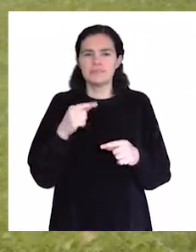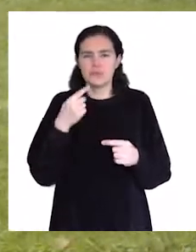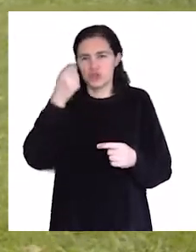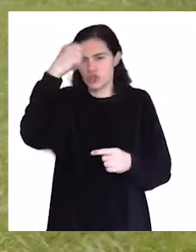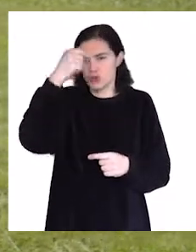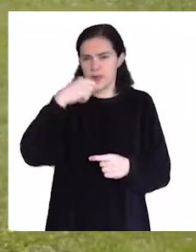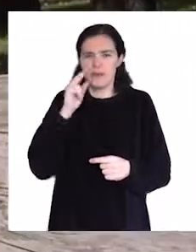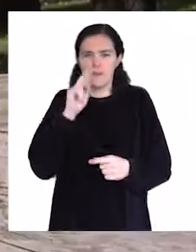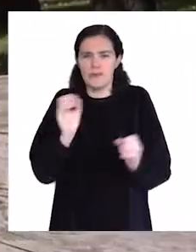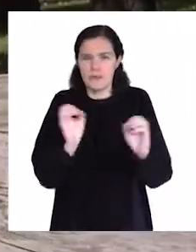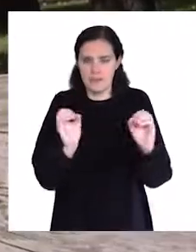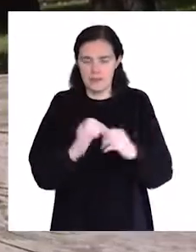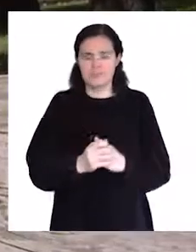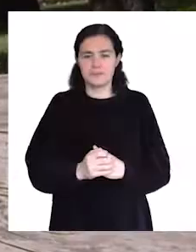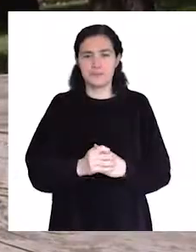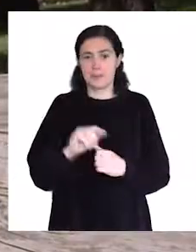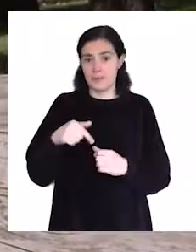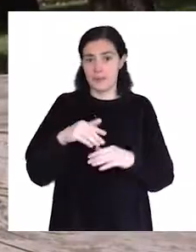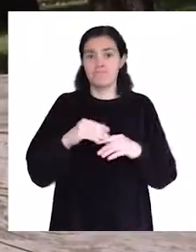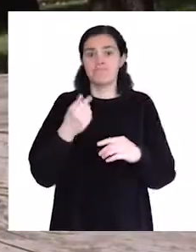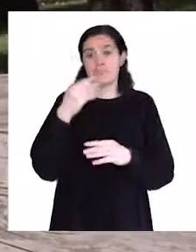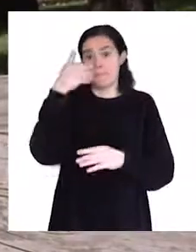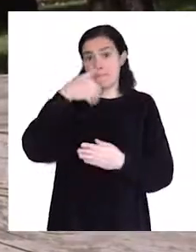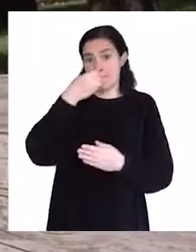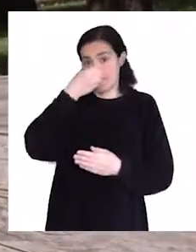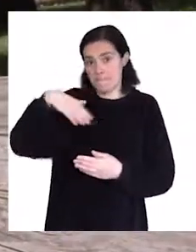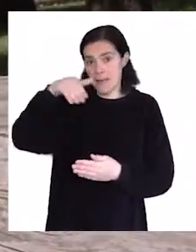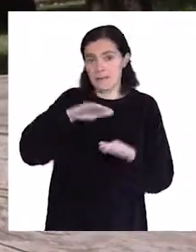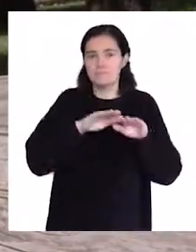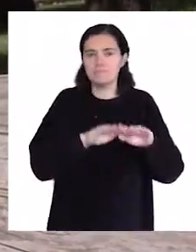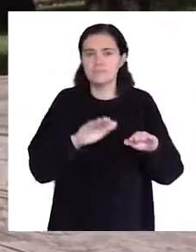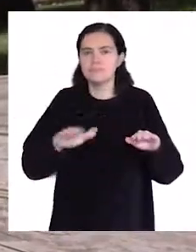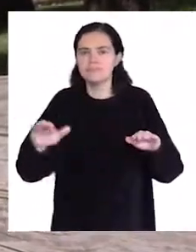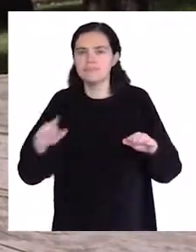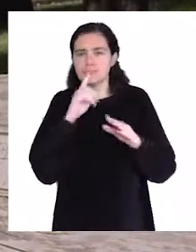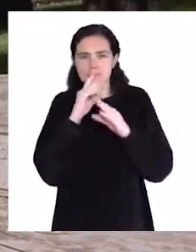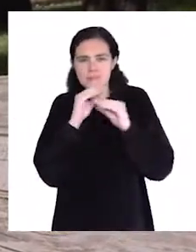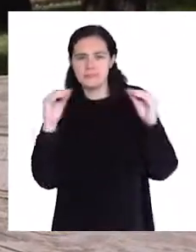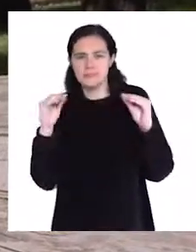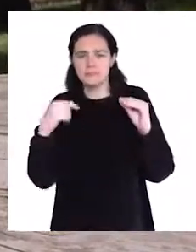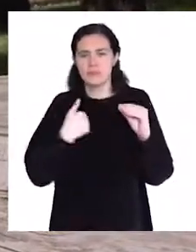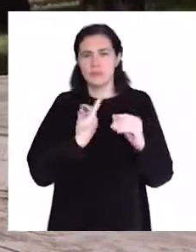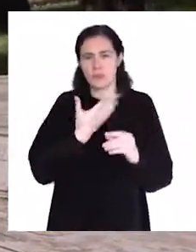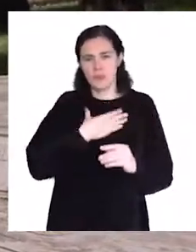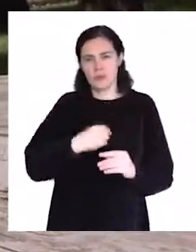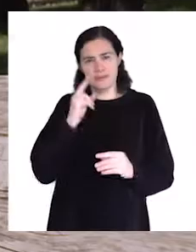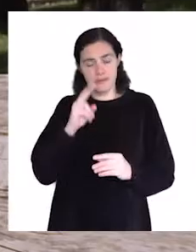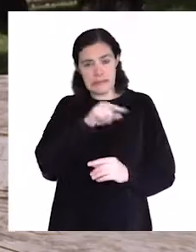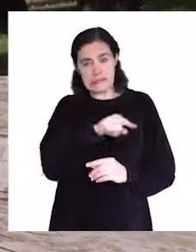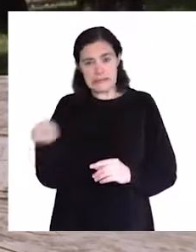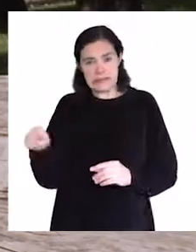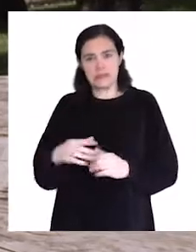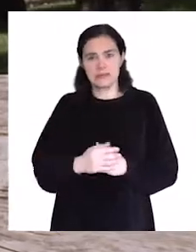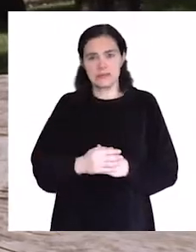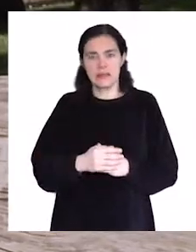come with an entire invisible story. And as they sit here in the park mute, what I